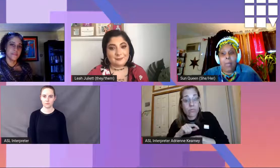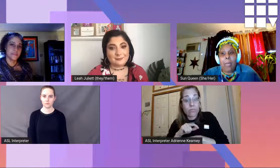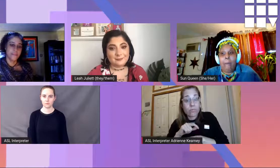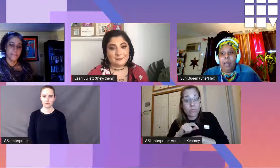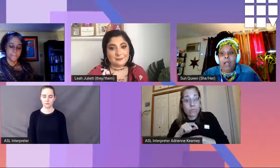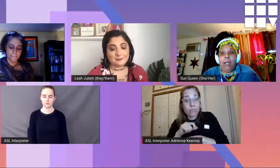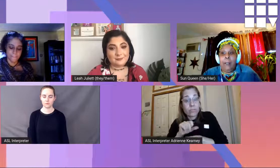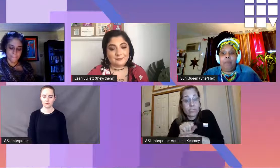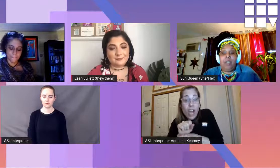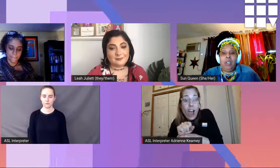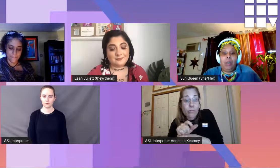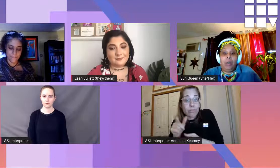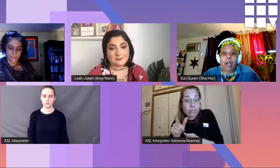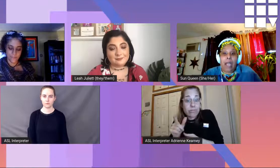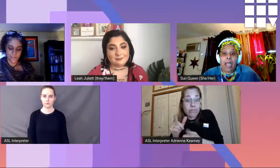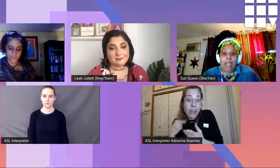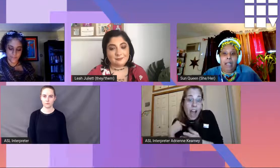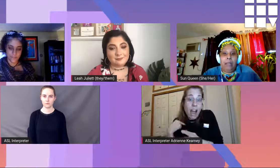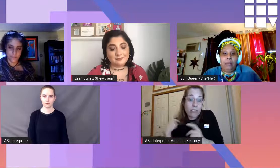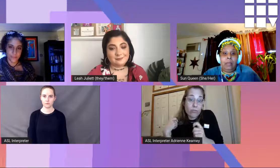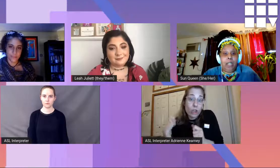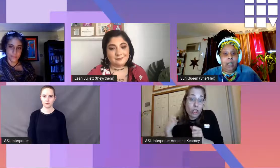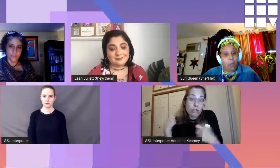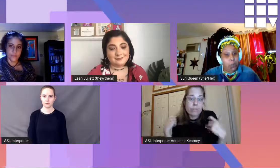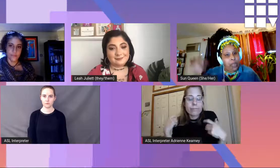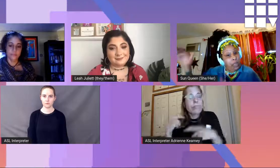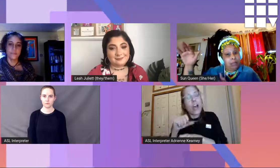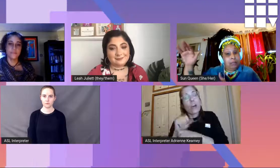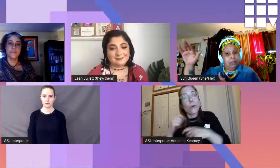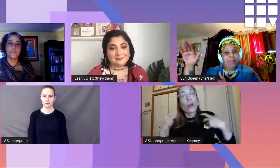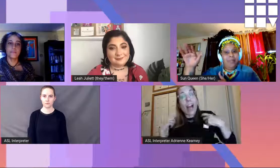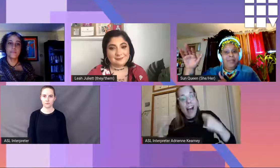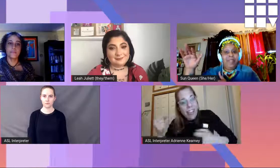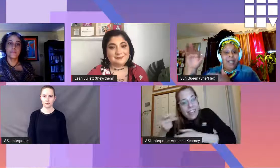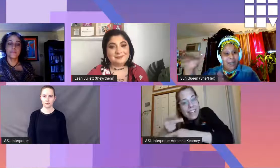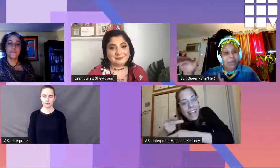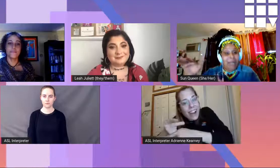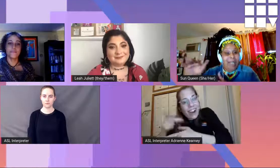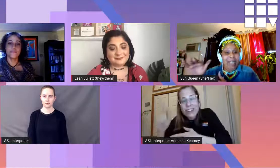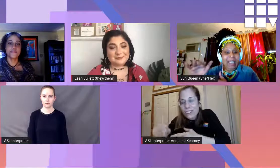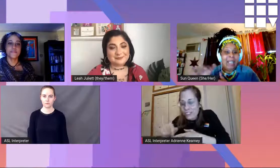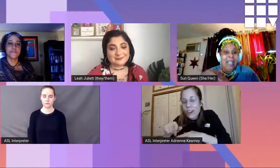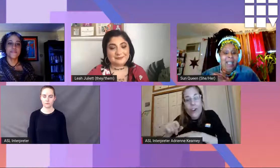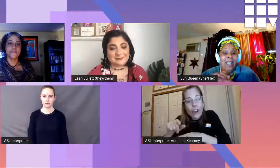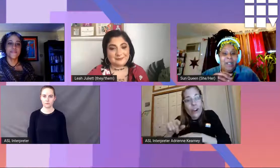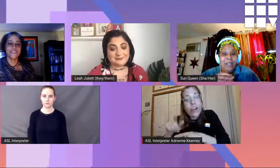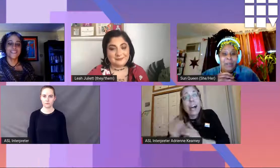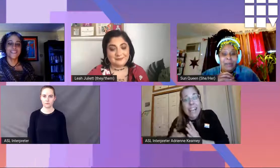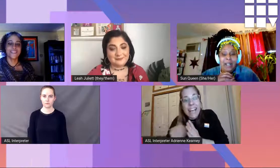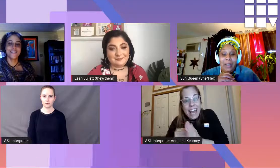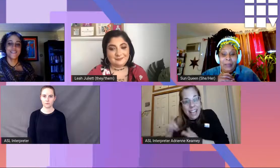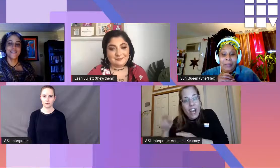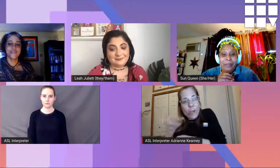healthcare. So I am, again, working underpaid,